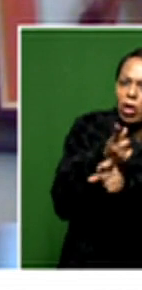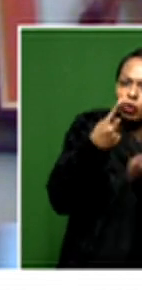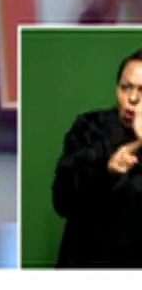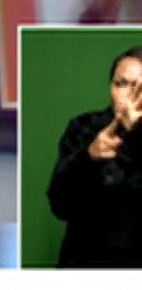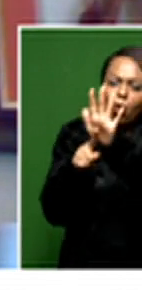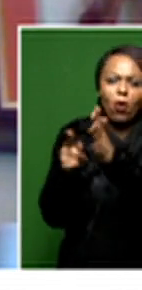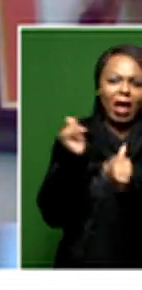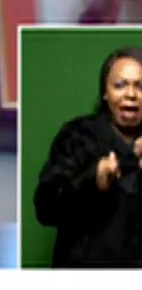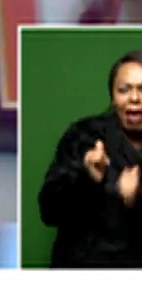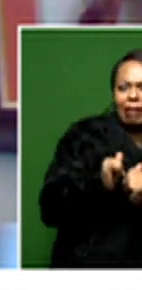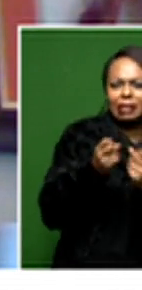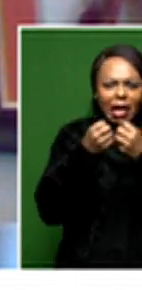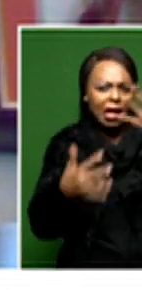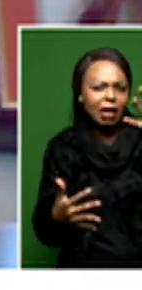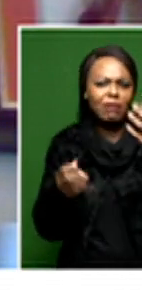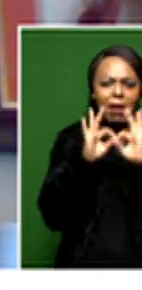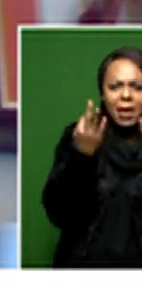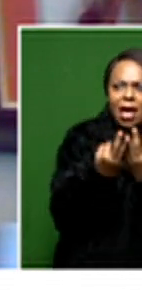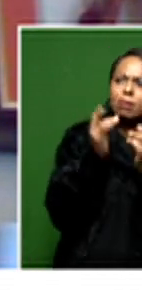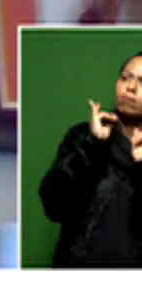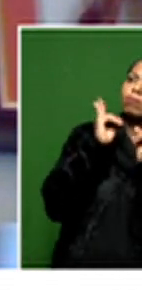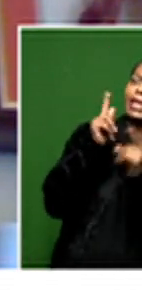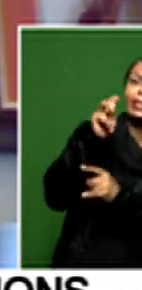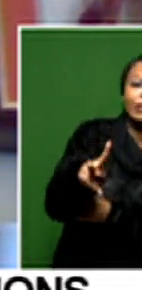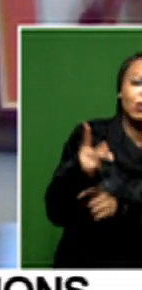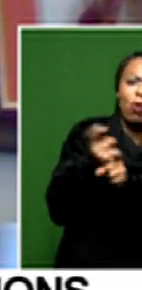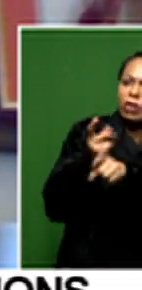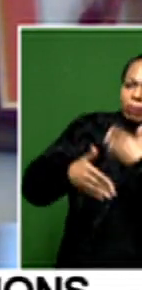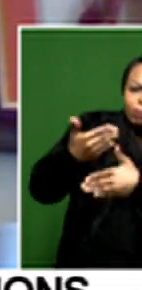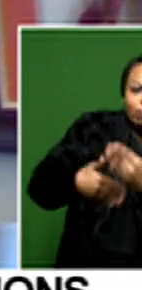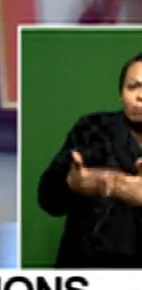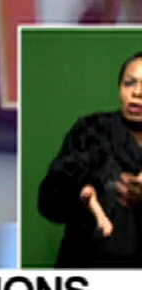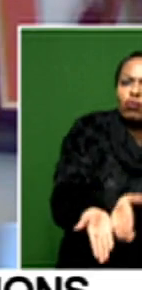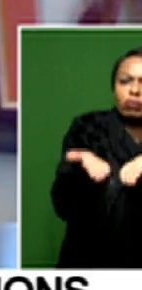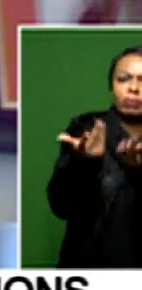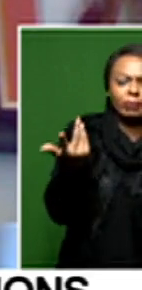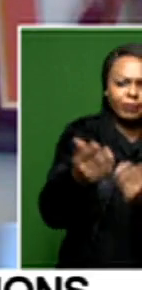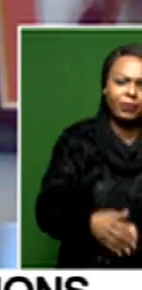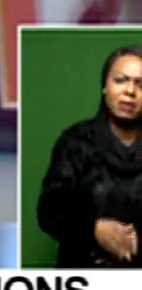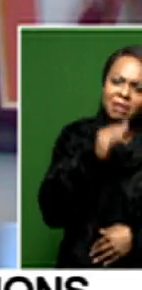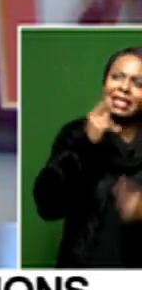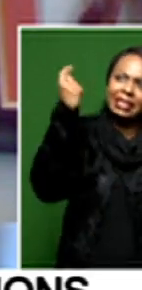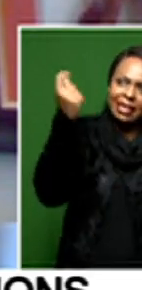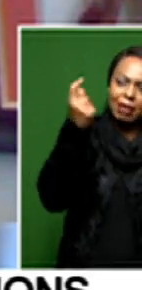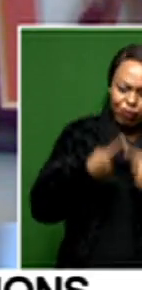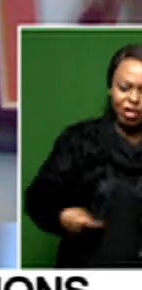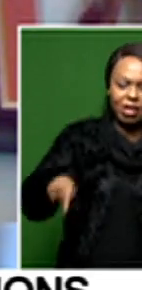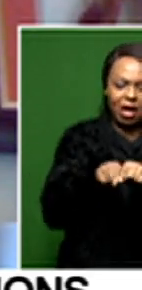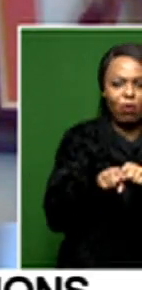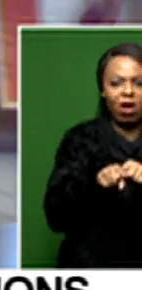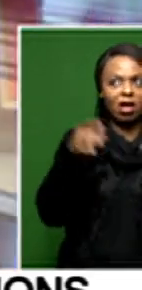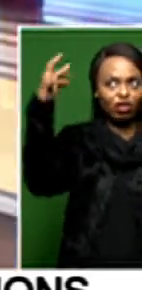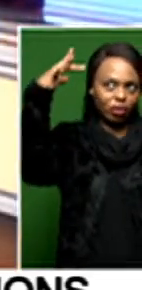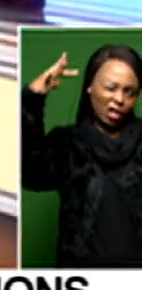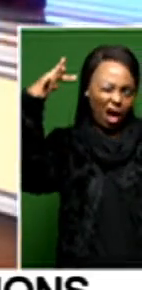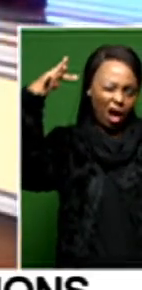sane, keeping everyone together during these uncertain times that we found ourselves in. All right. We are celebrating our time. Remind